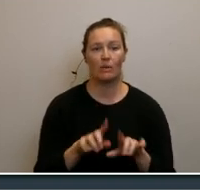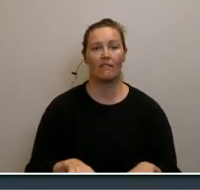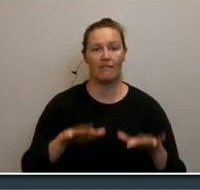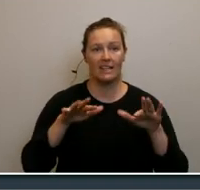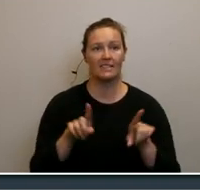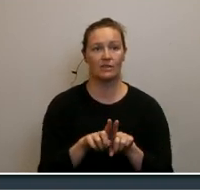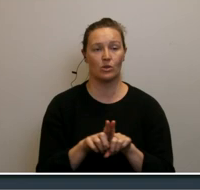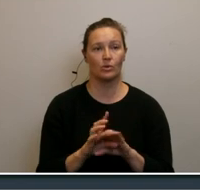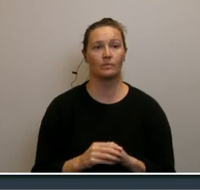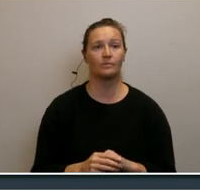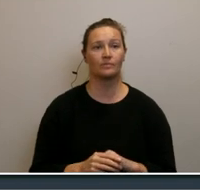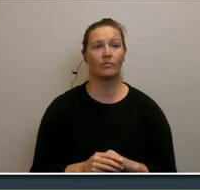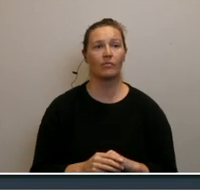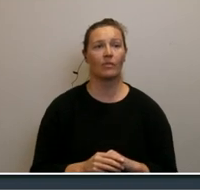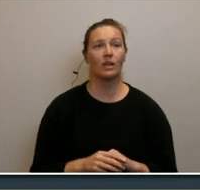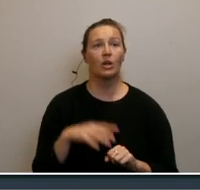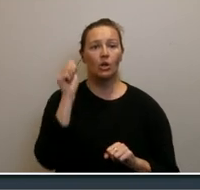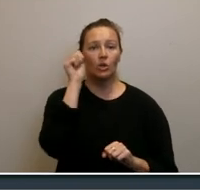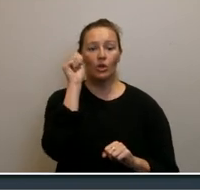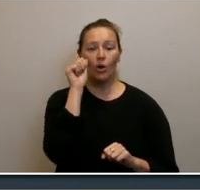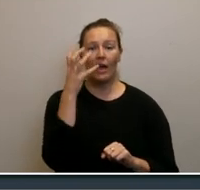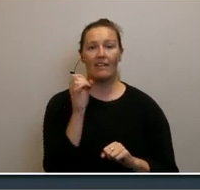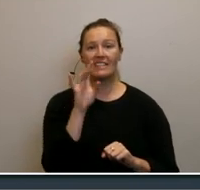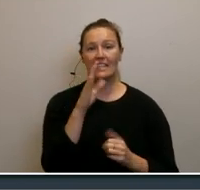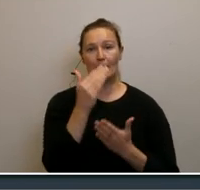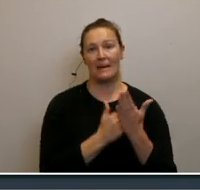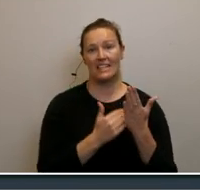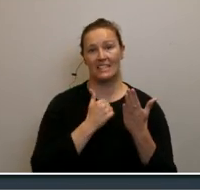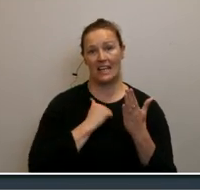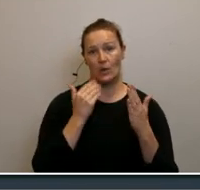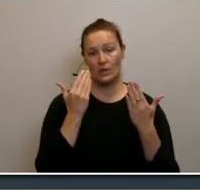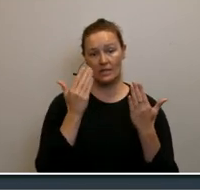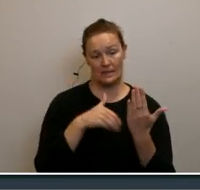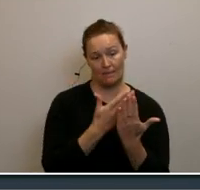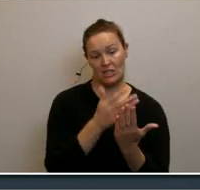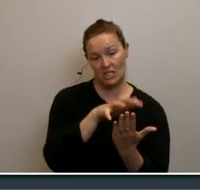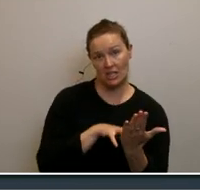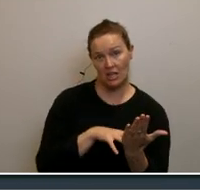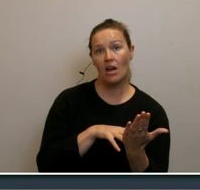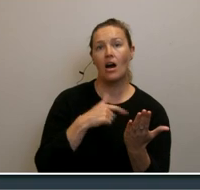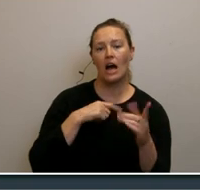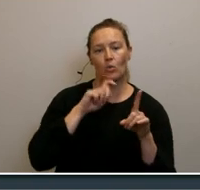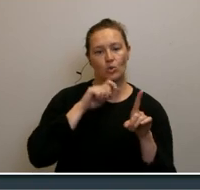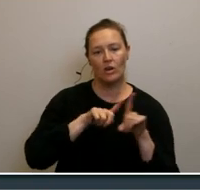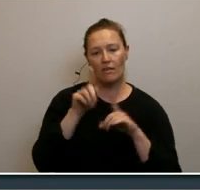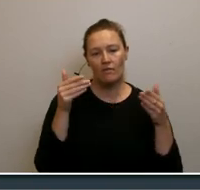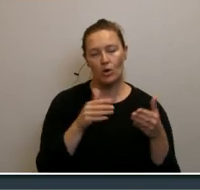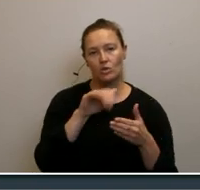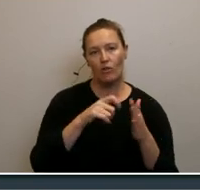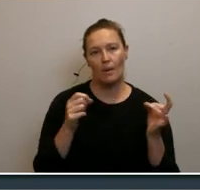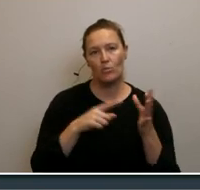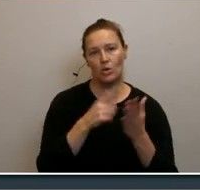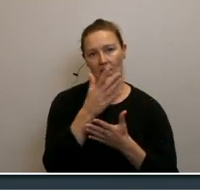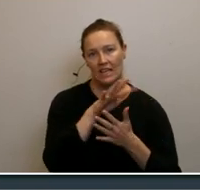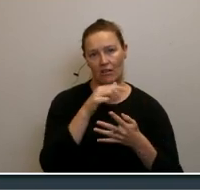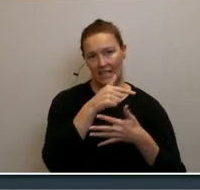floods. As you know, there's about 10 pages in our submission, and I'm going to try and focus on some of the key priority areas for us,